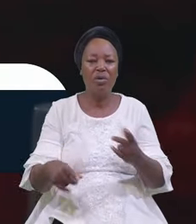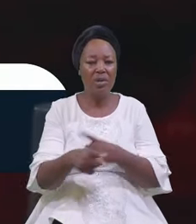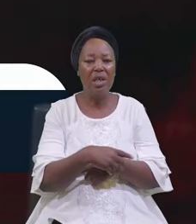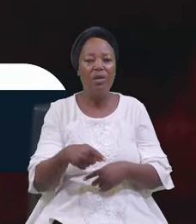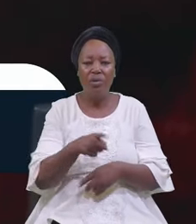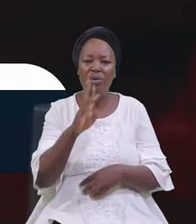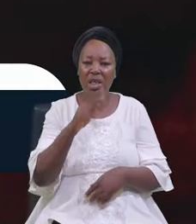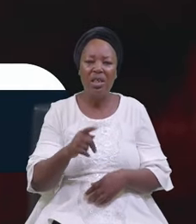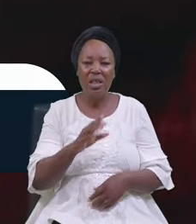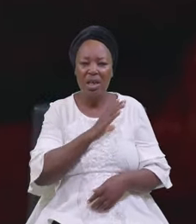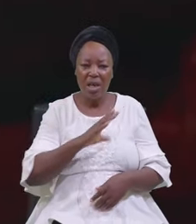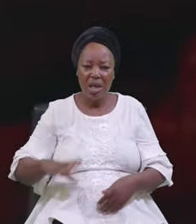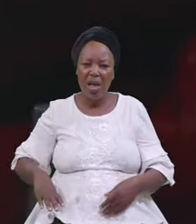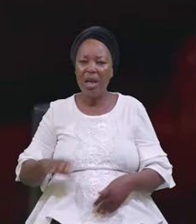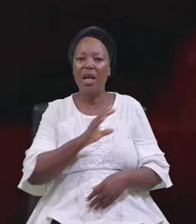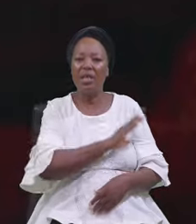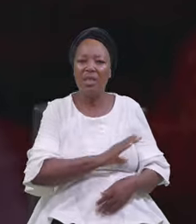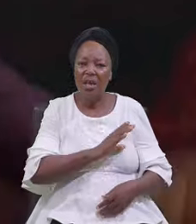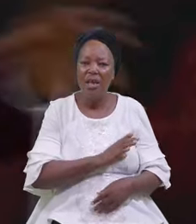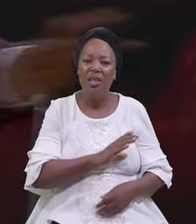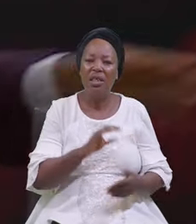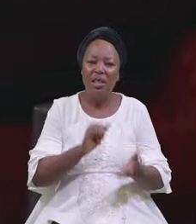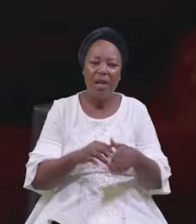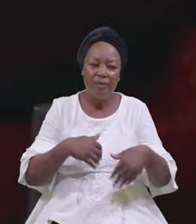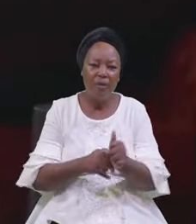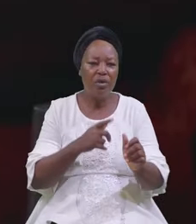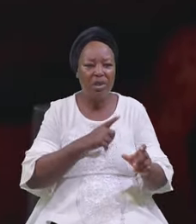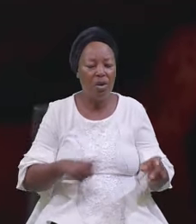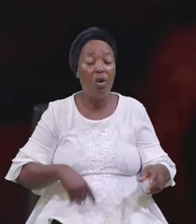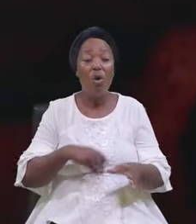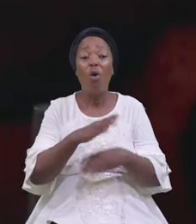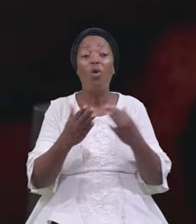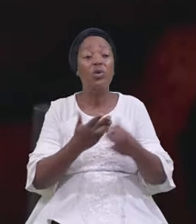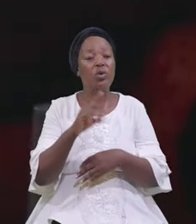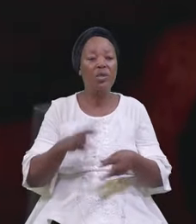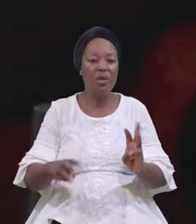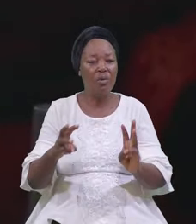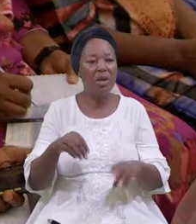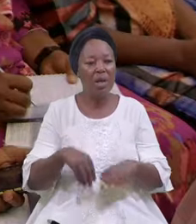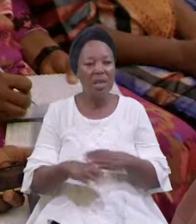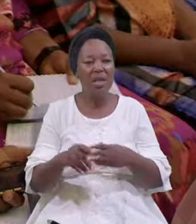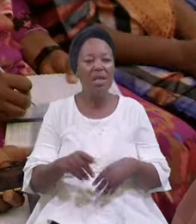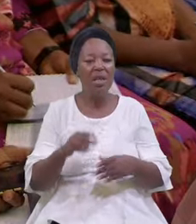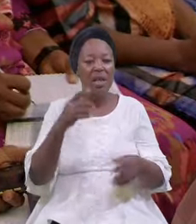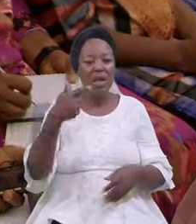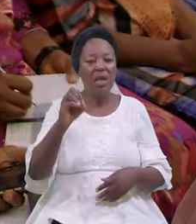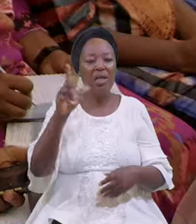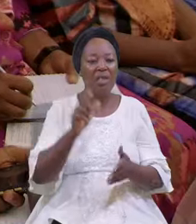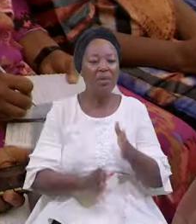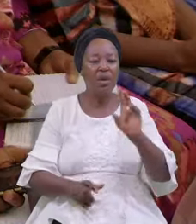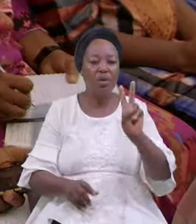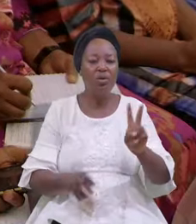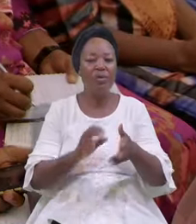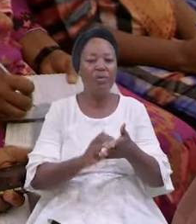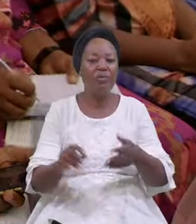that follow the Lord every step of the way. In Galatians chapter 2, verse 20, I am